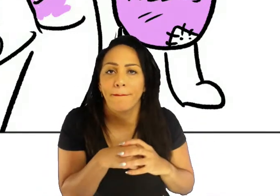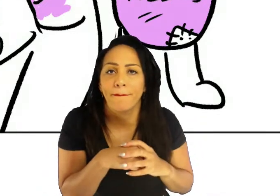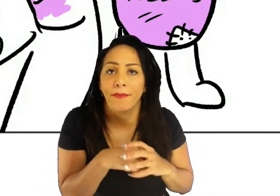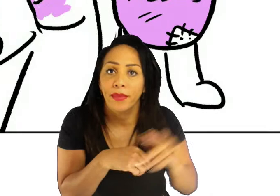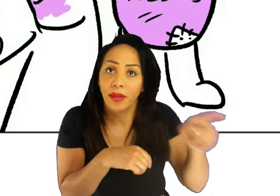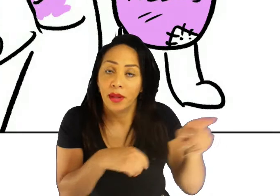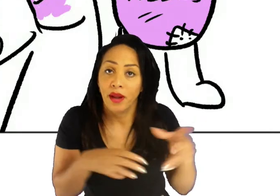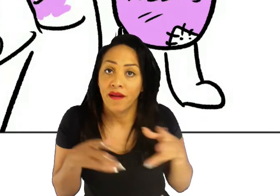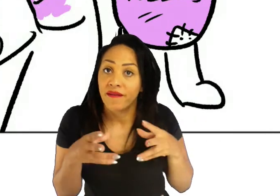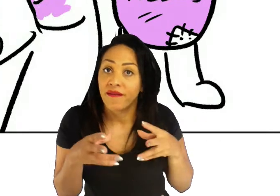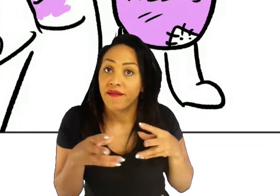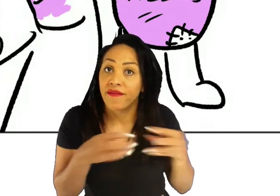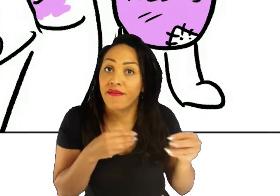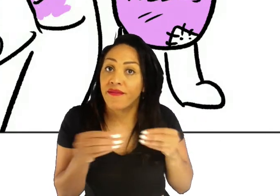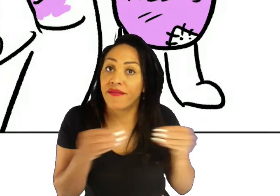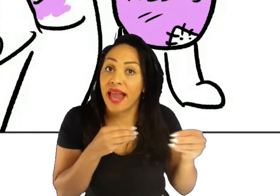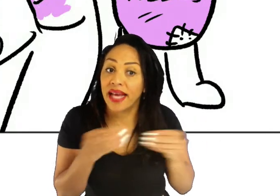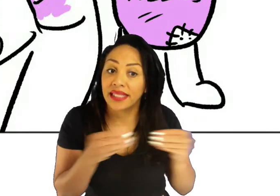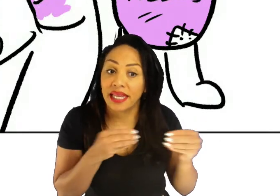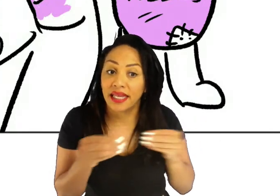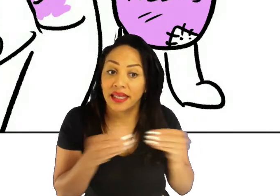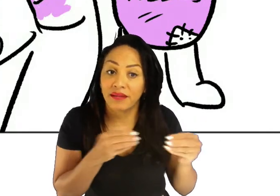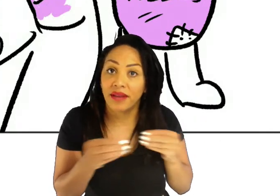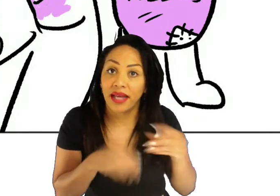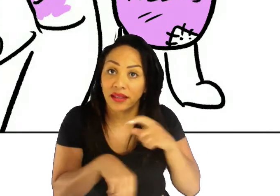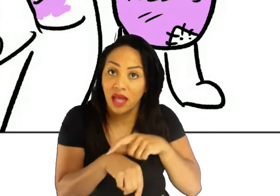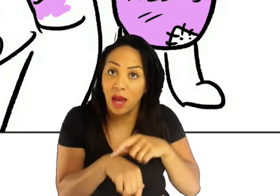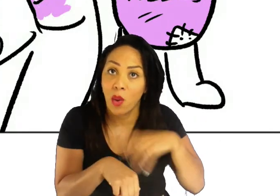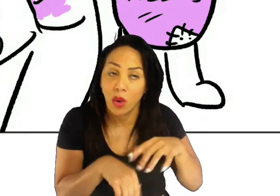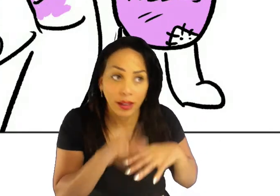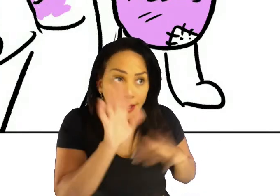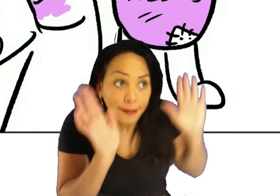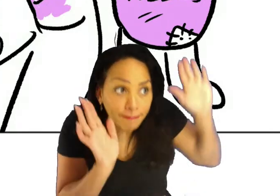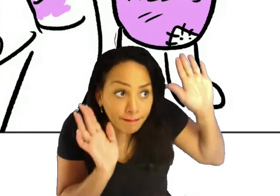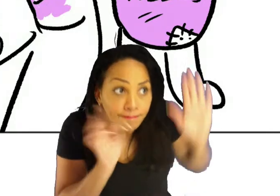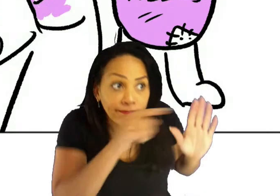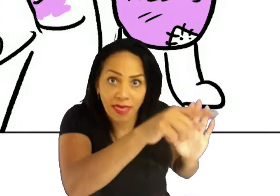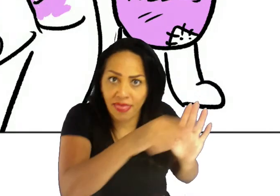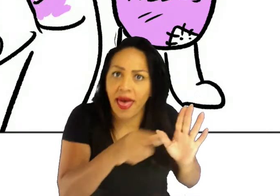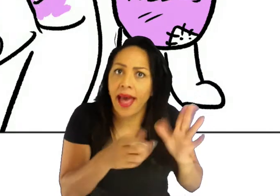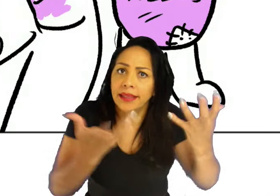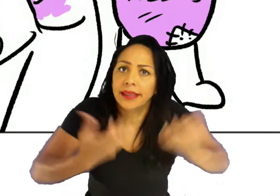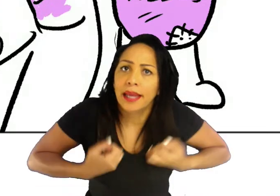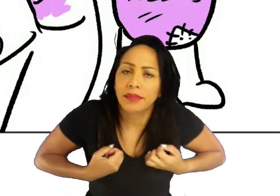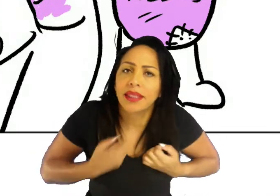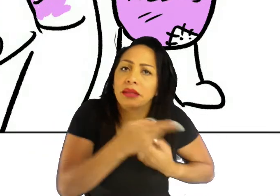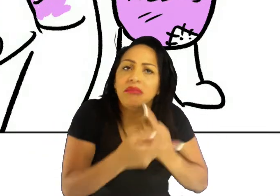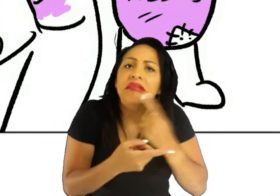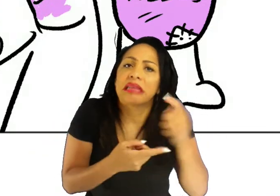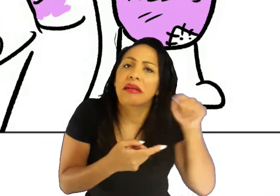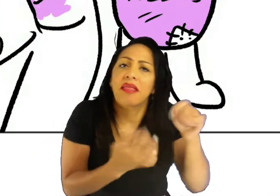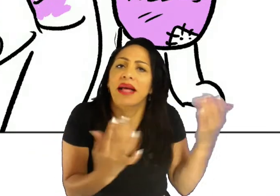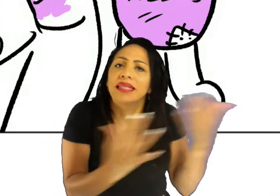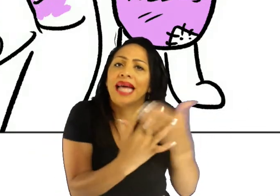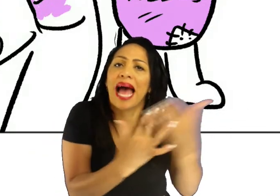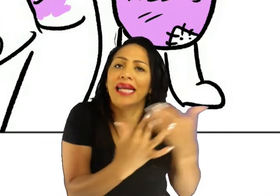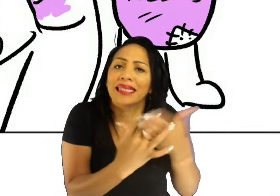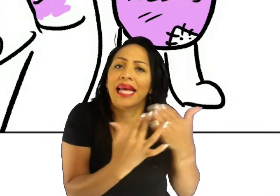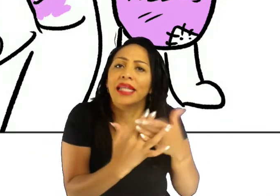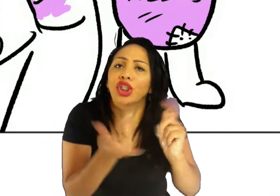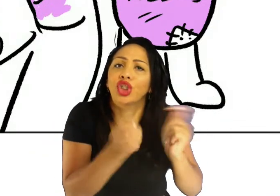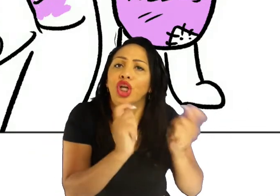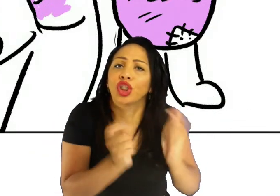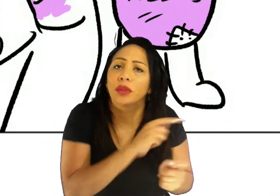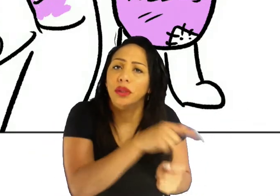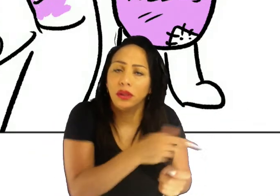as an access adjustment and allowed me to move my hours around and work from home when I had an online therapy appointment. And yet